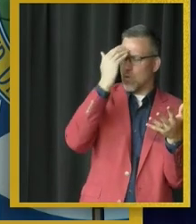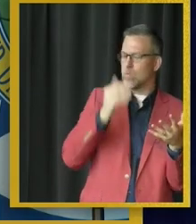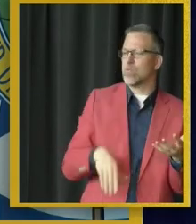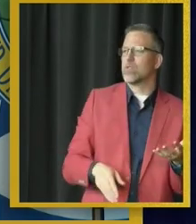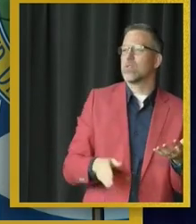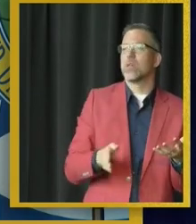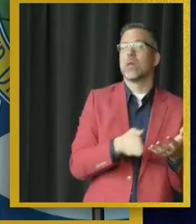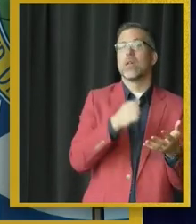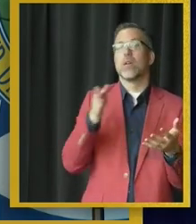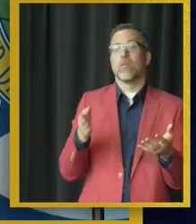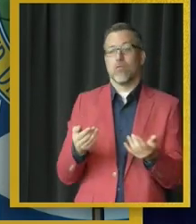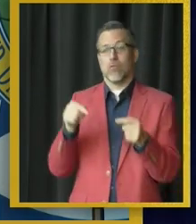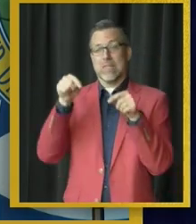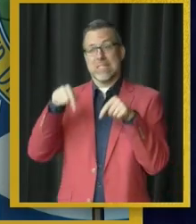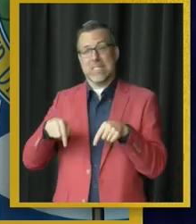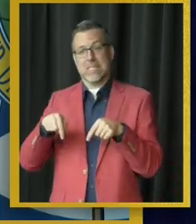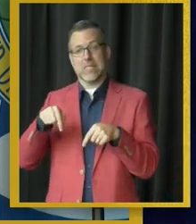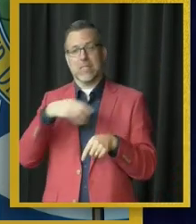For our current mayor,